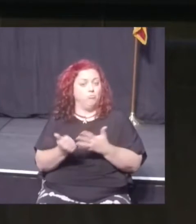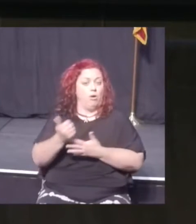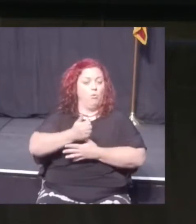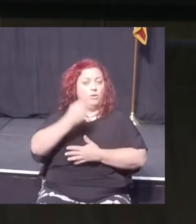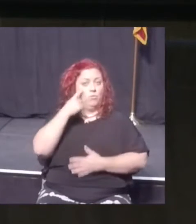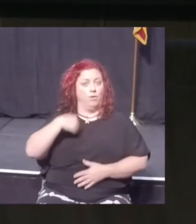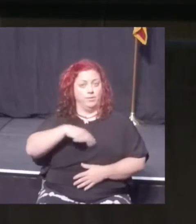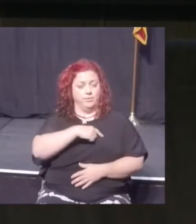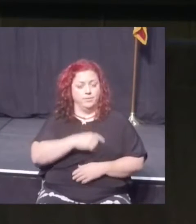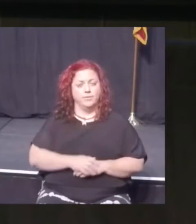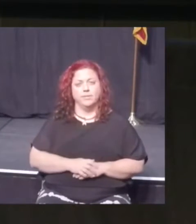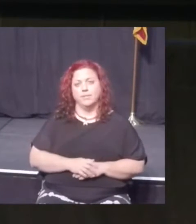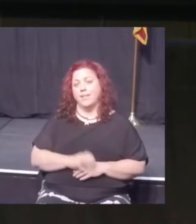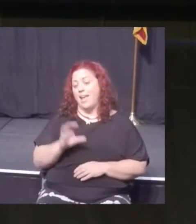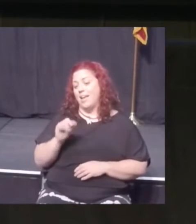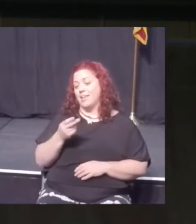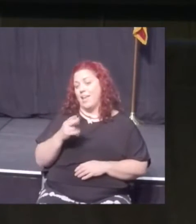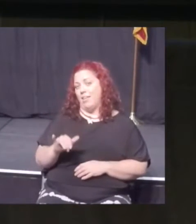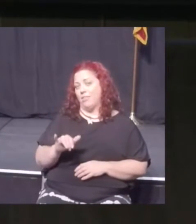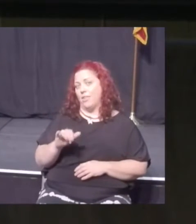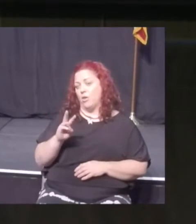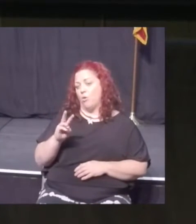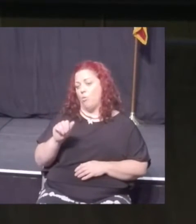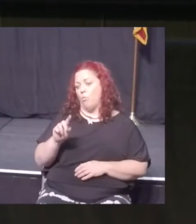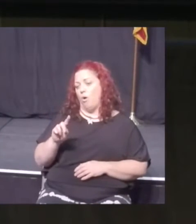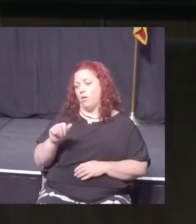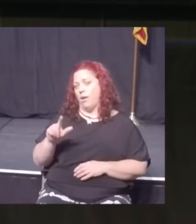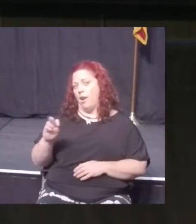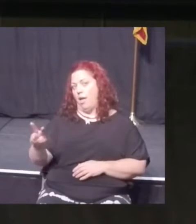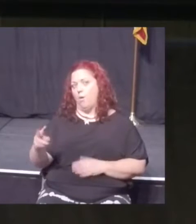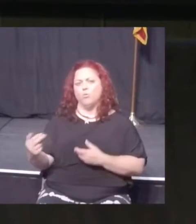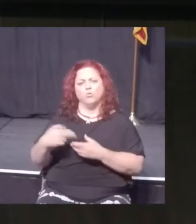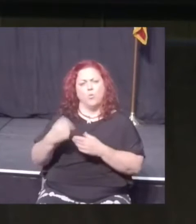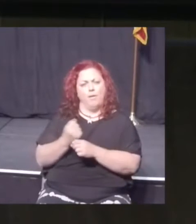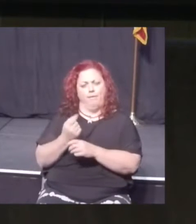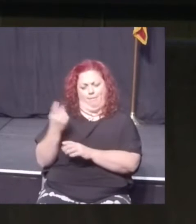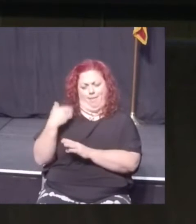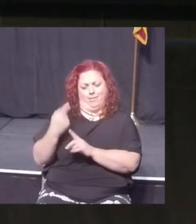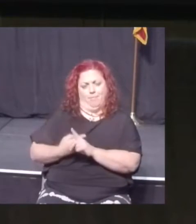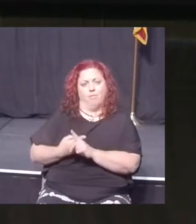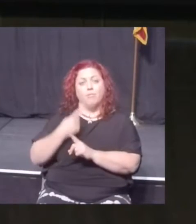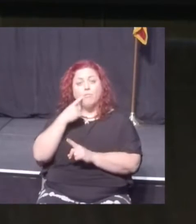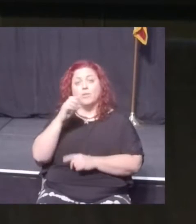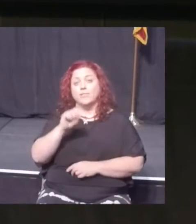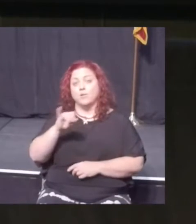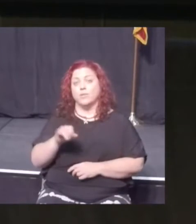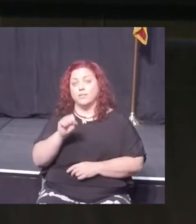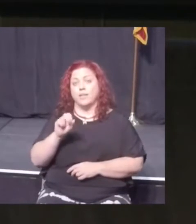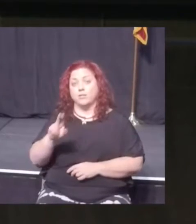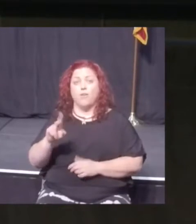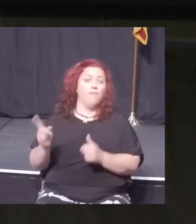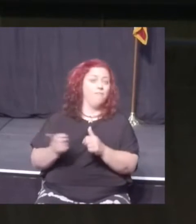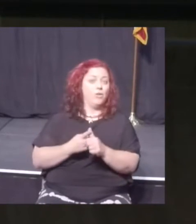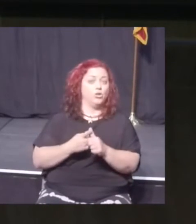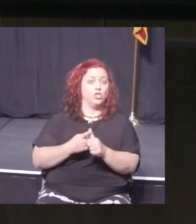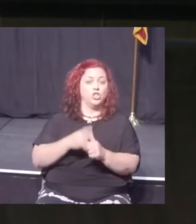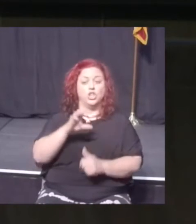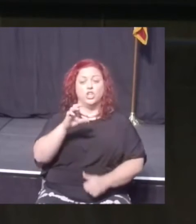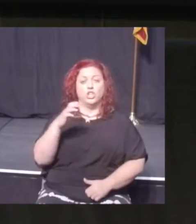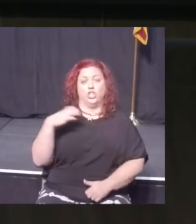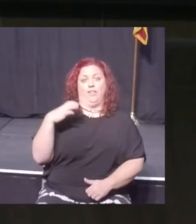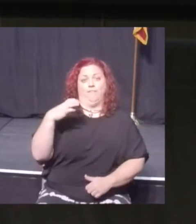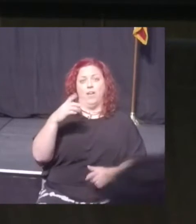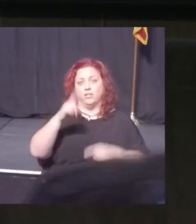us. And Kathy Wong Lau joined us late last month as San Jose State's first Chief Diversity